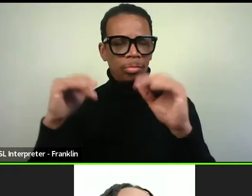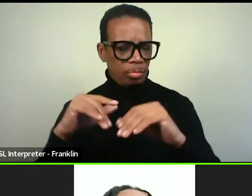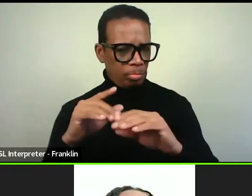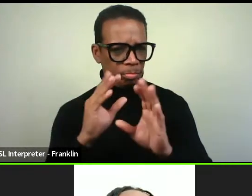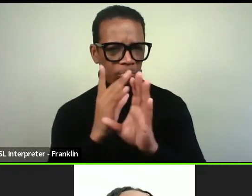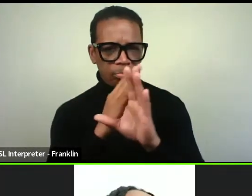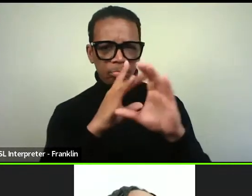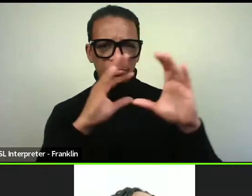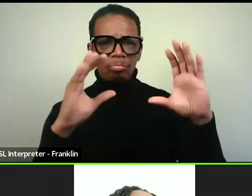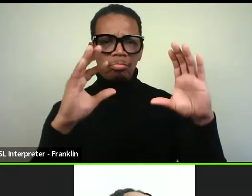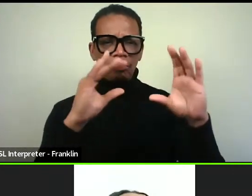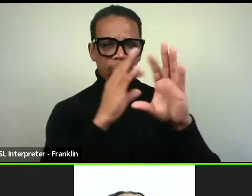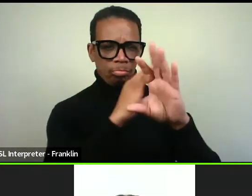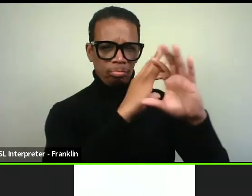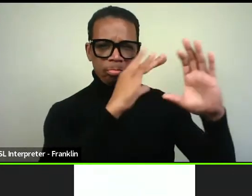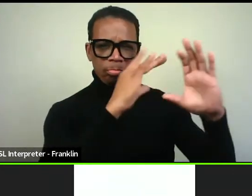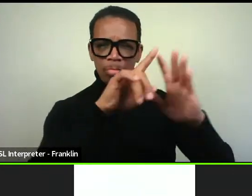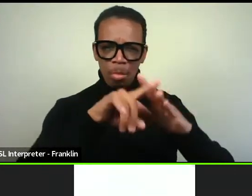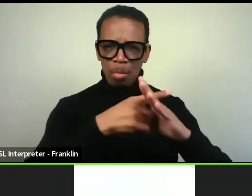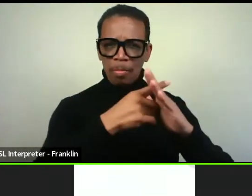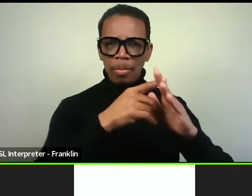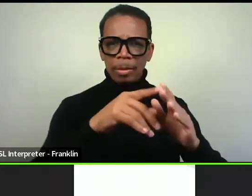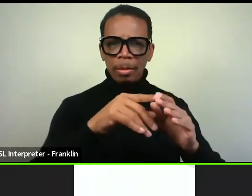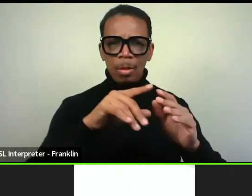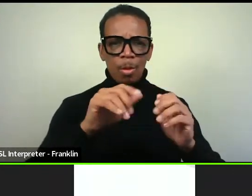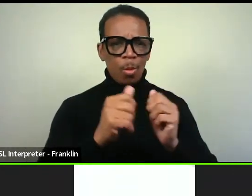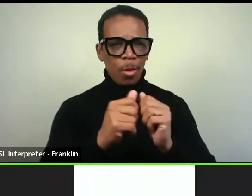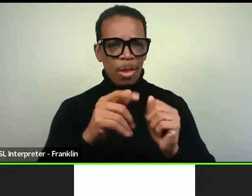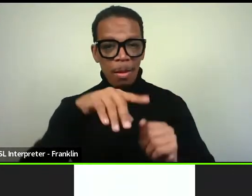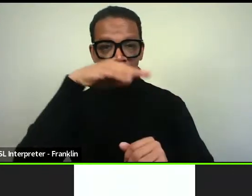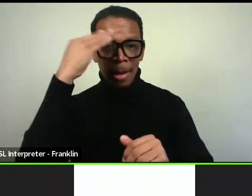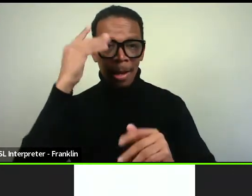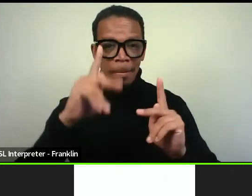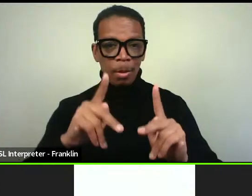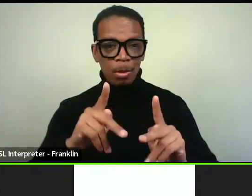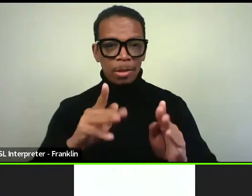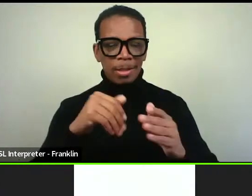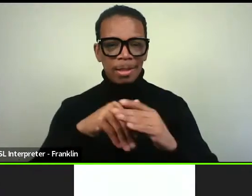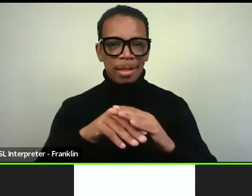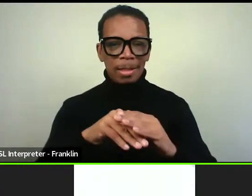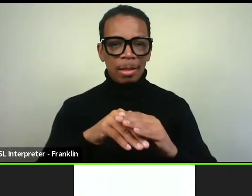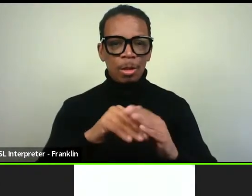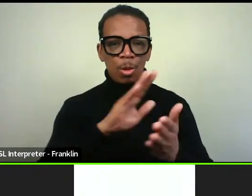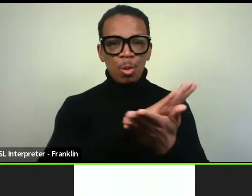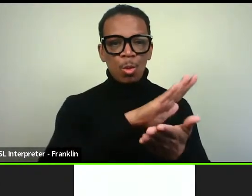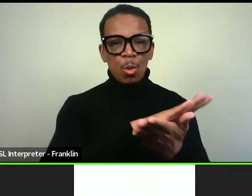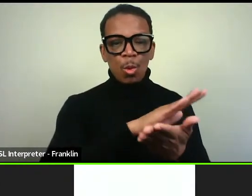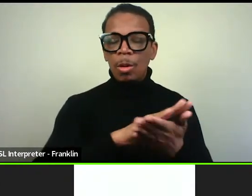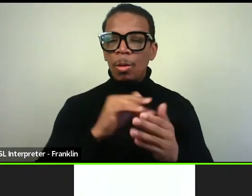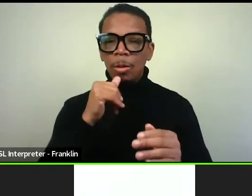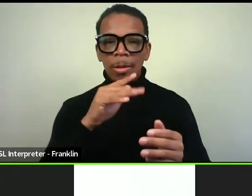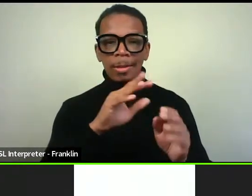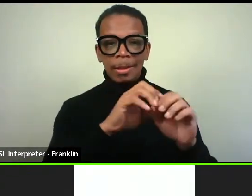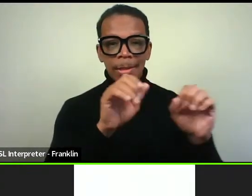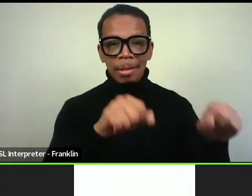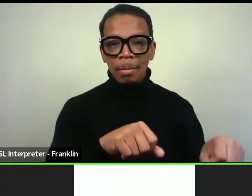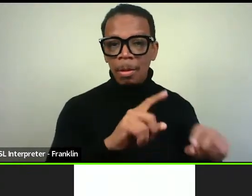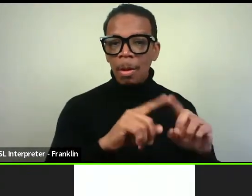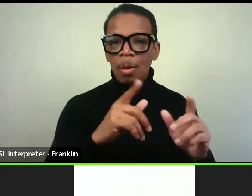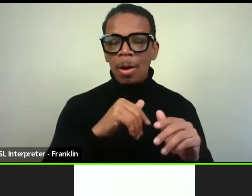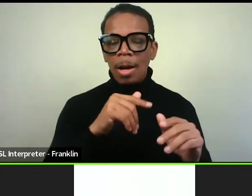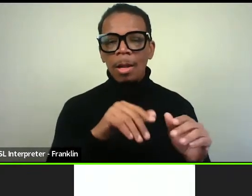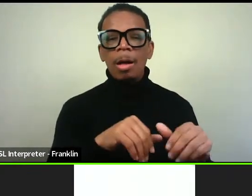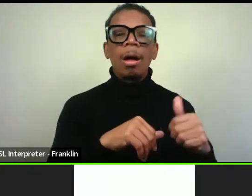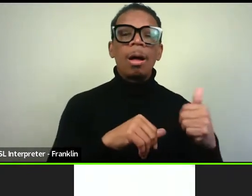that ignition started by a Black person within administration. While the rest of the administration can facilitate,